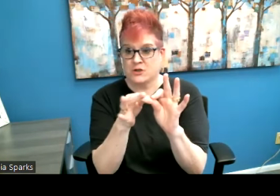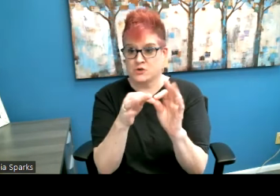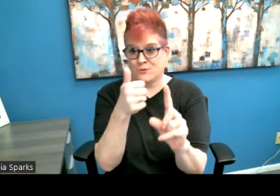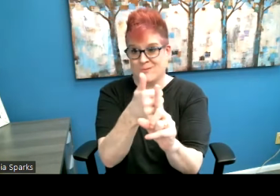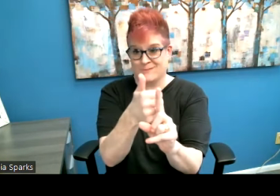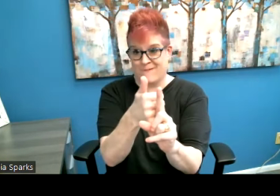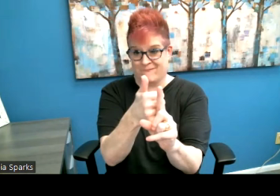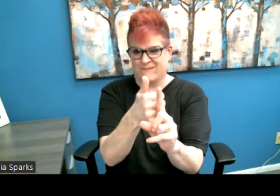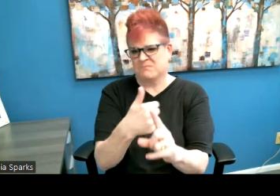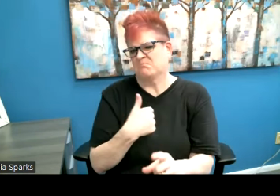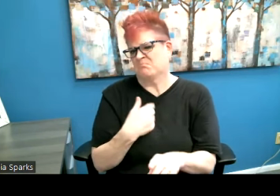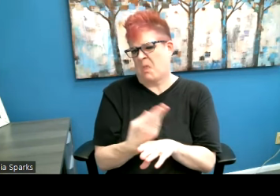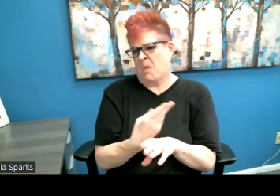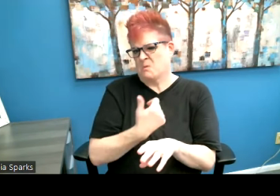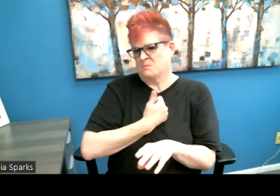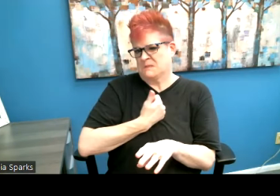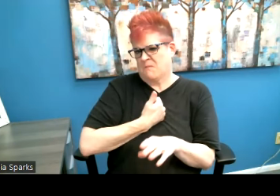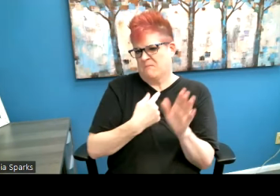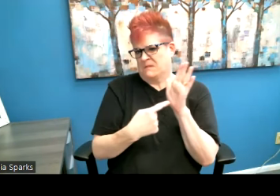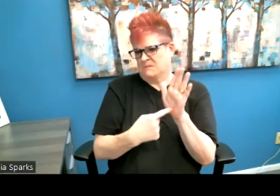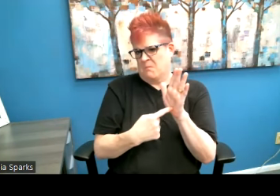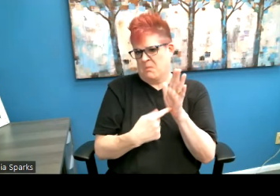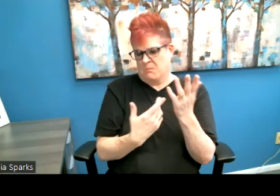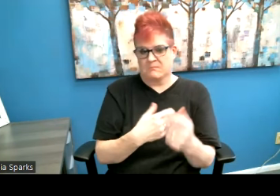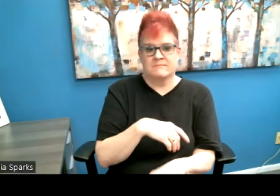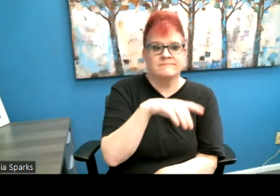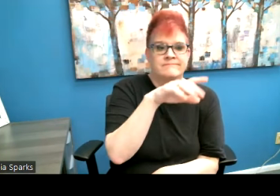interpreter. I'll use myself as an example.